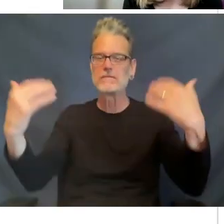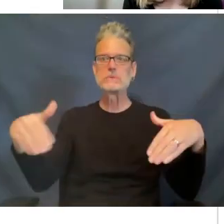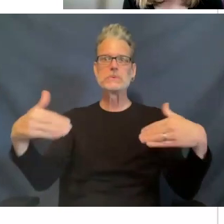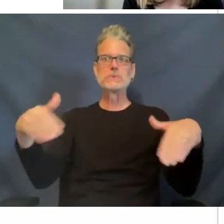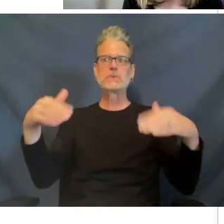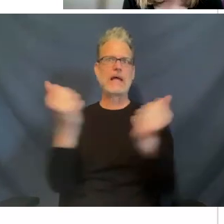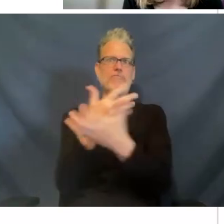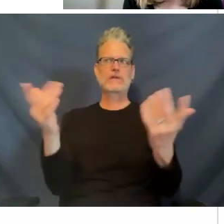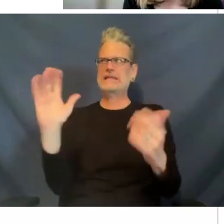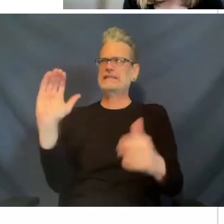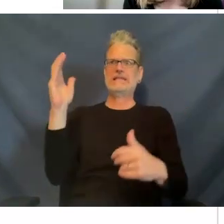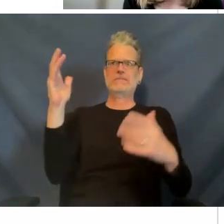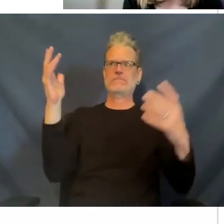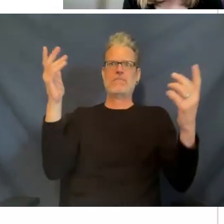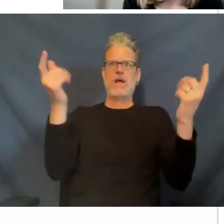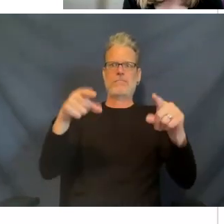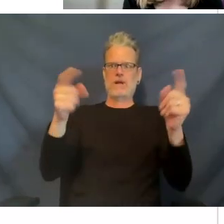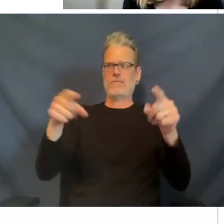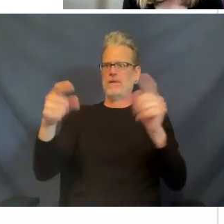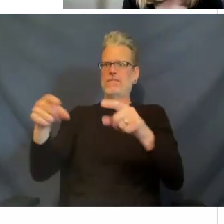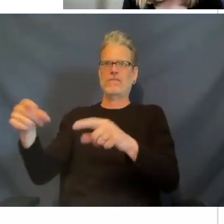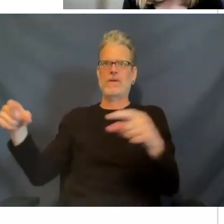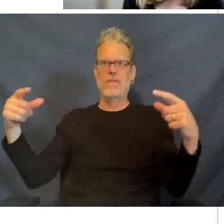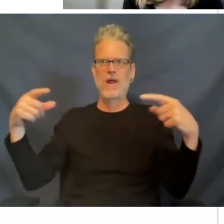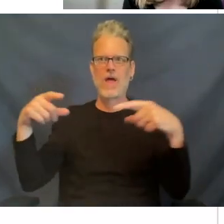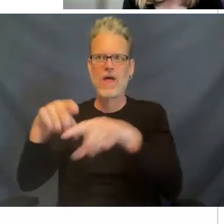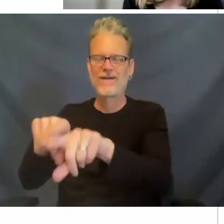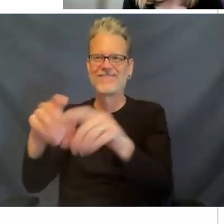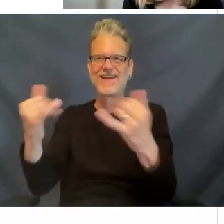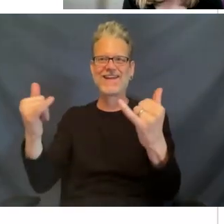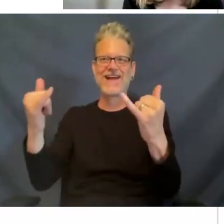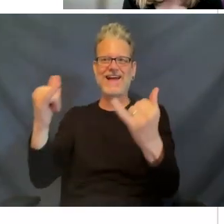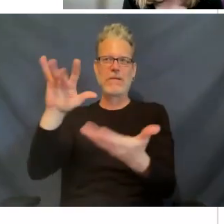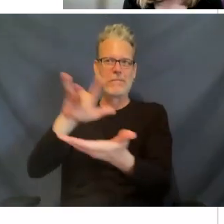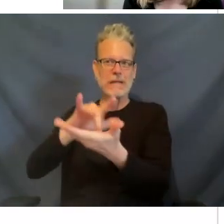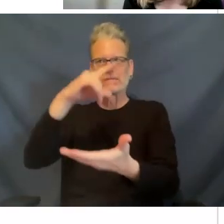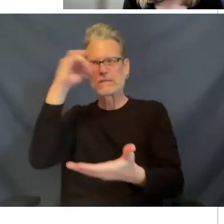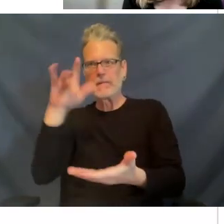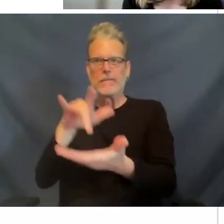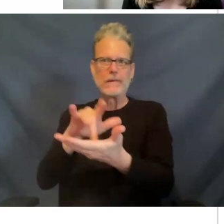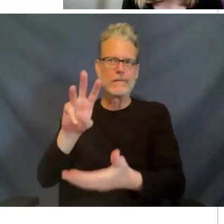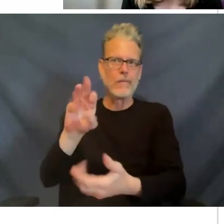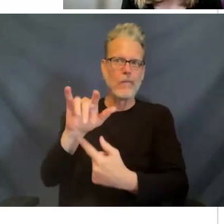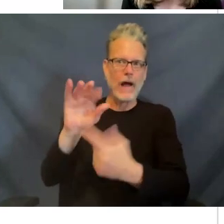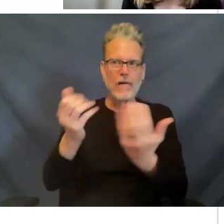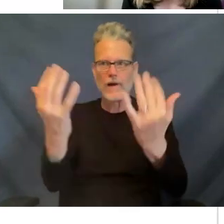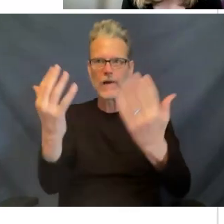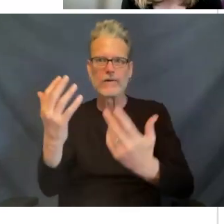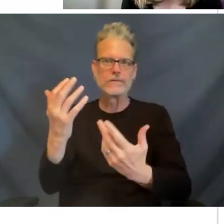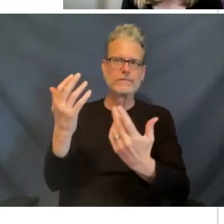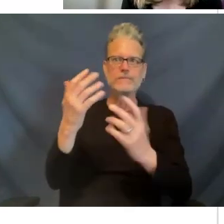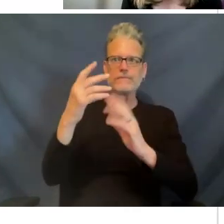are seeming to converge during this middle of summer, middle of wildfire season, definitely want to acknowledge that as